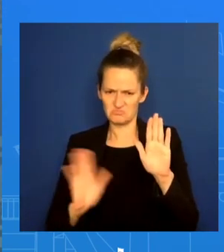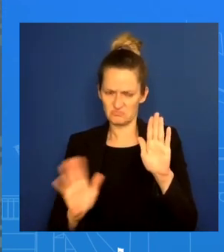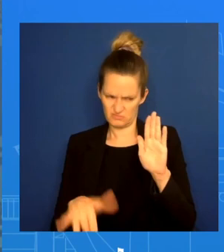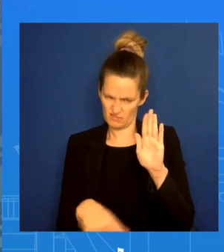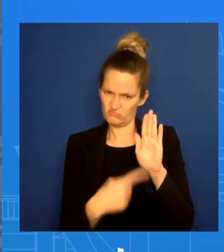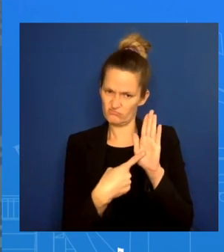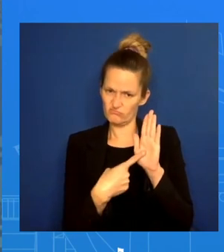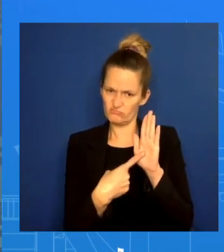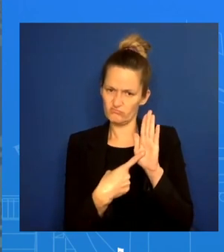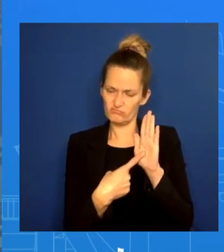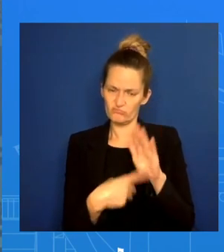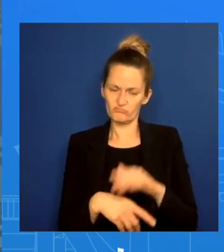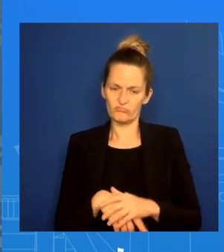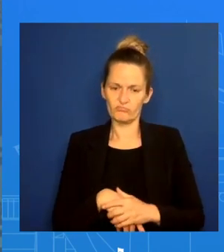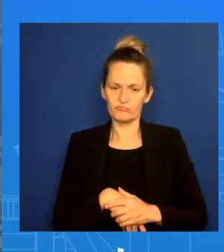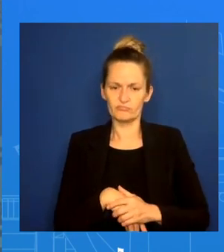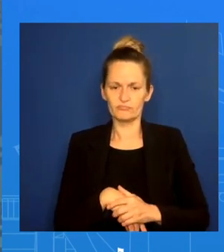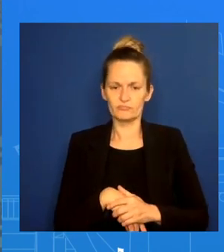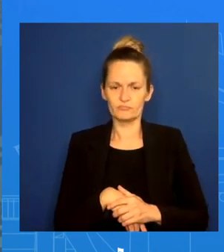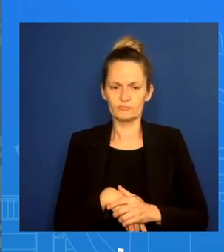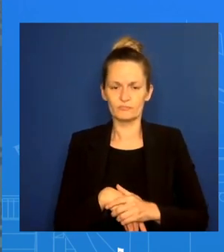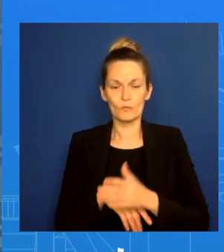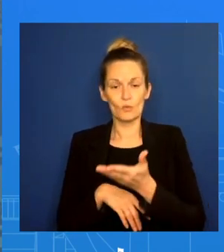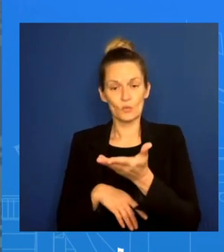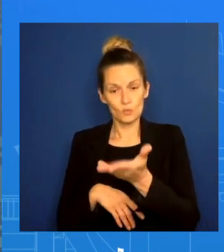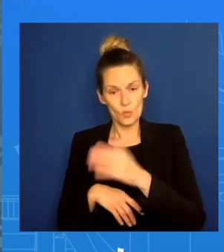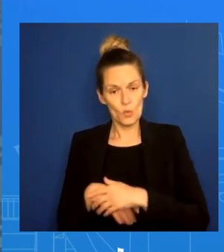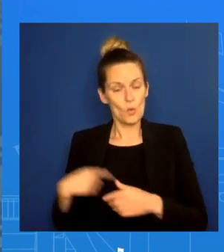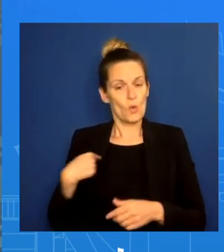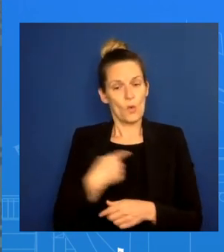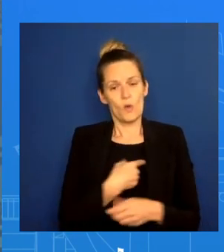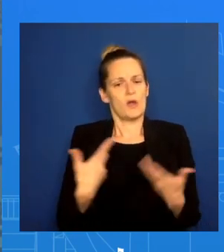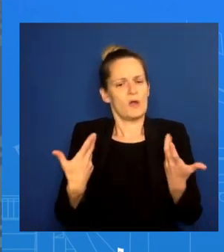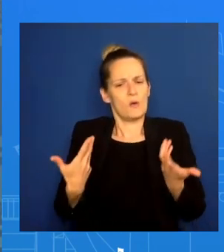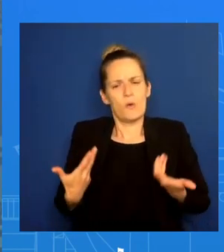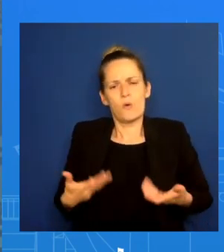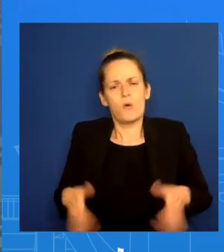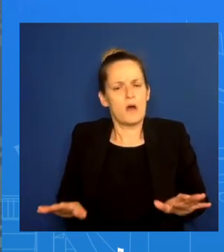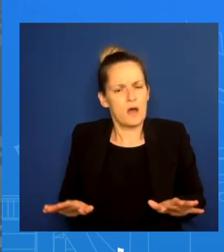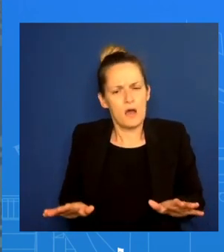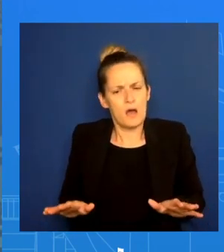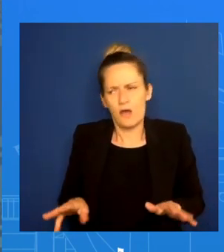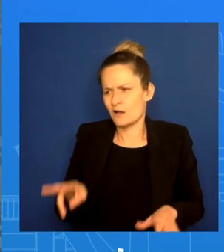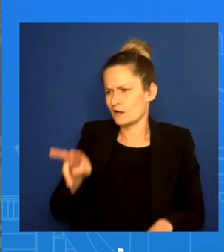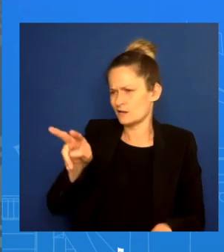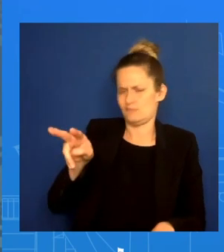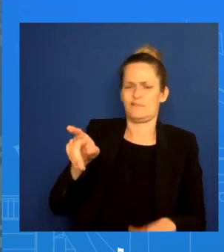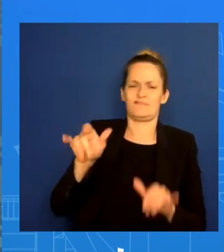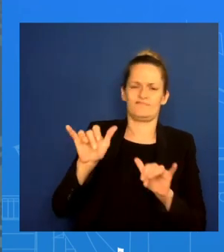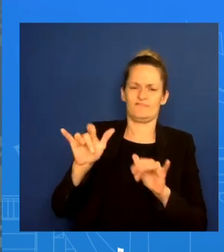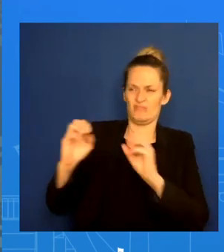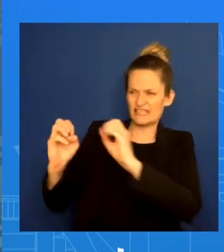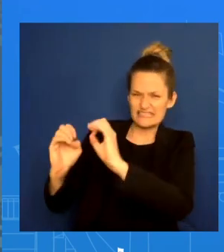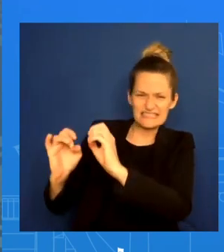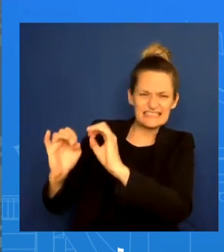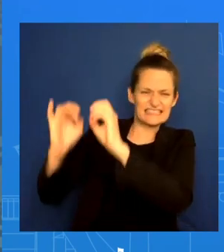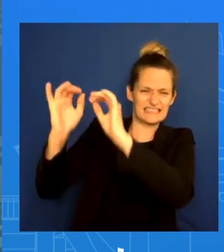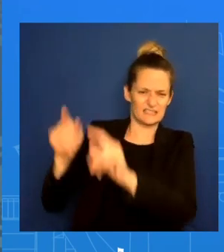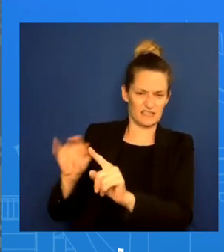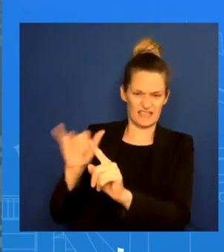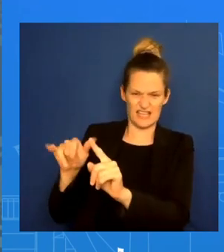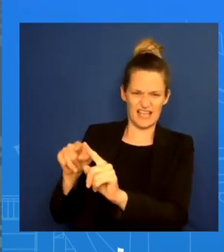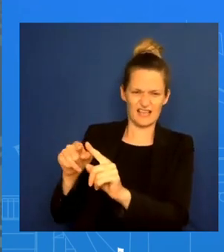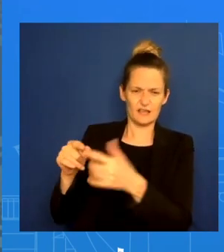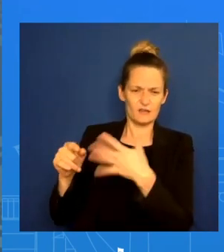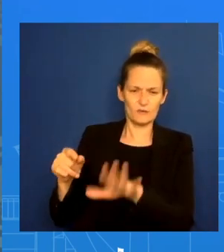cross-strait issues or tensions resolved unilaterally, and certainly not by force. And there's no reason